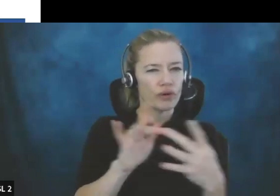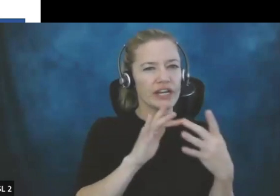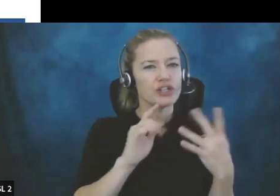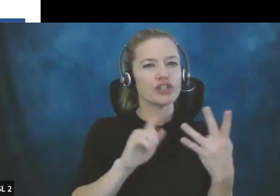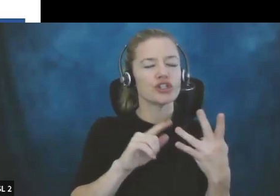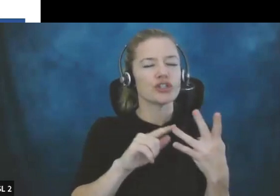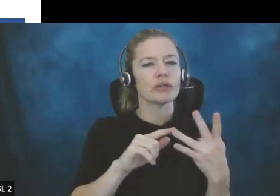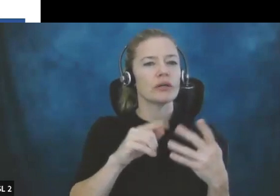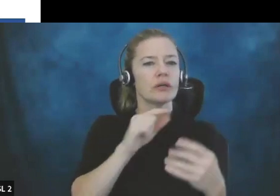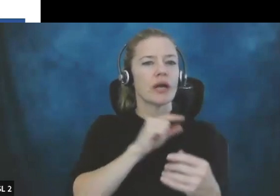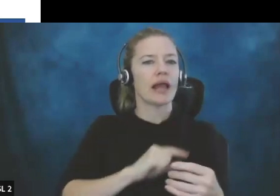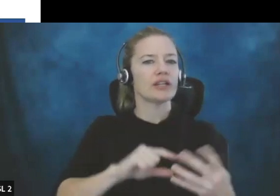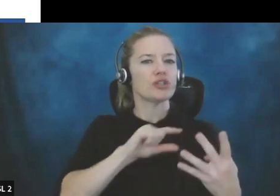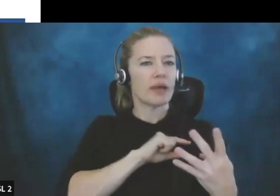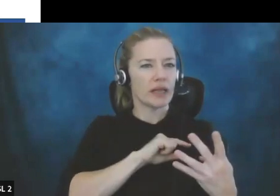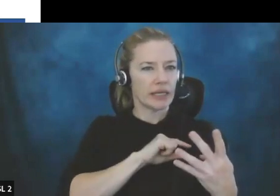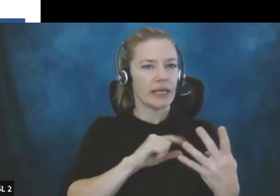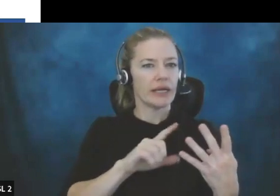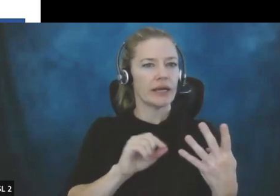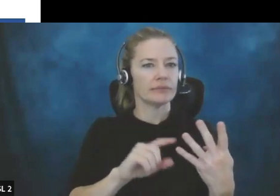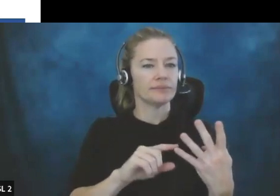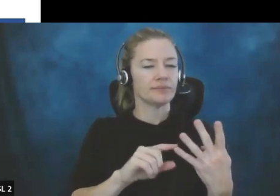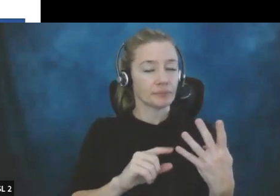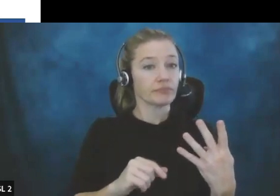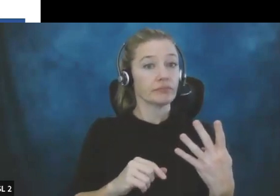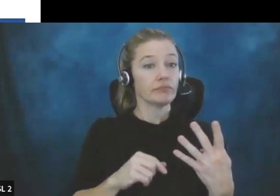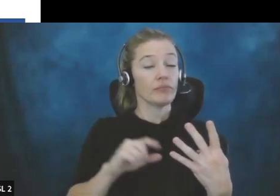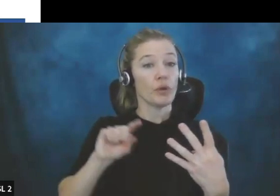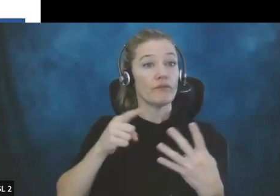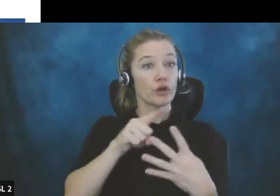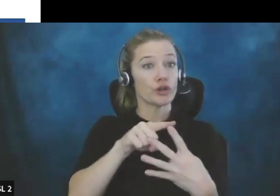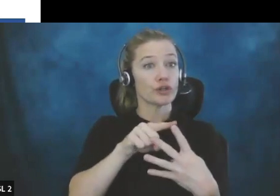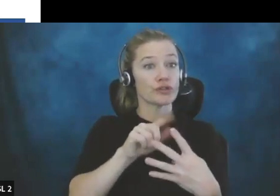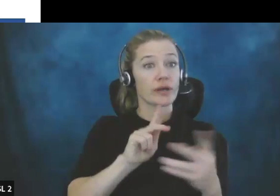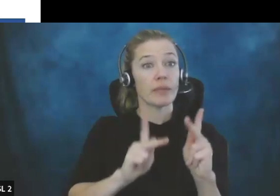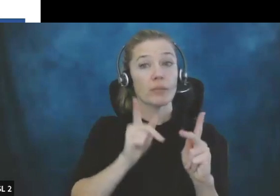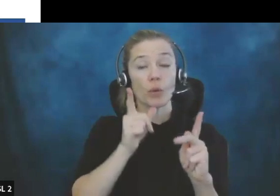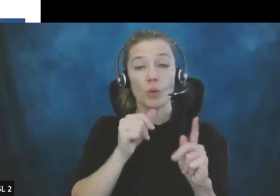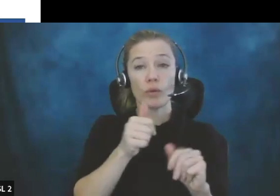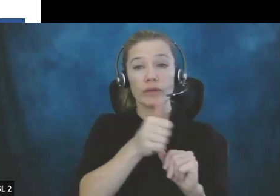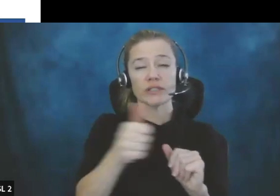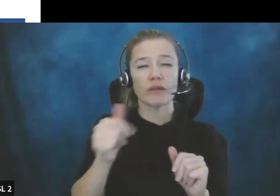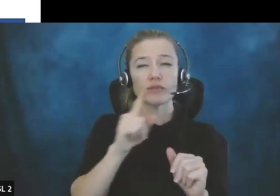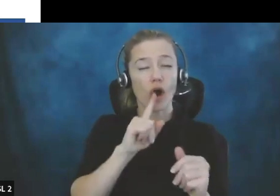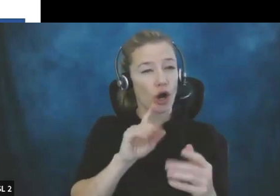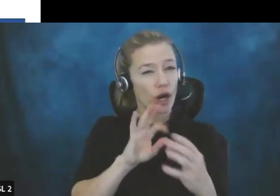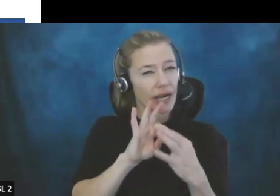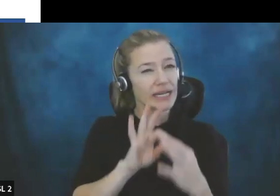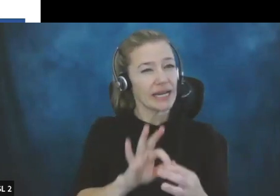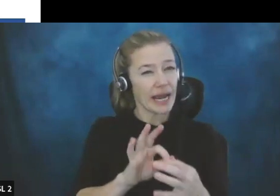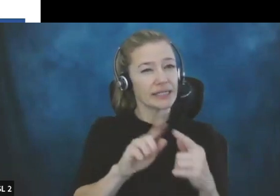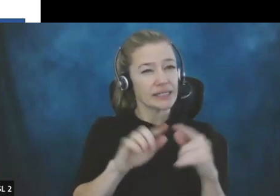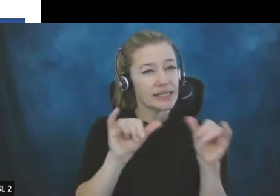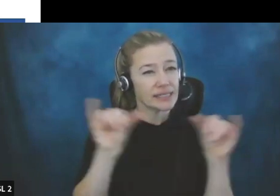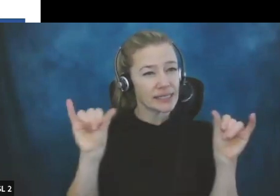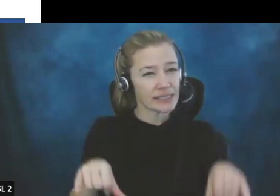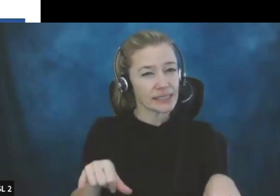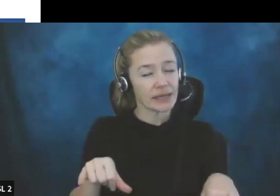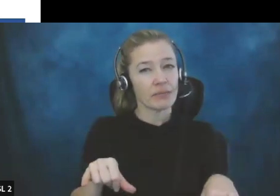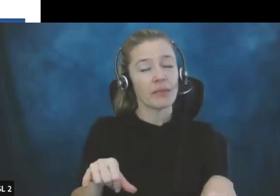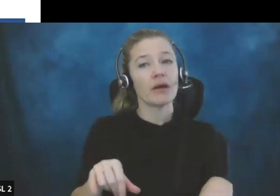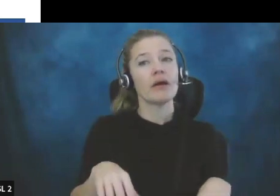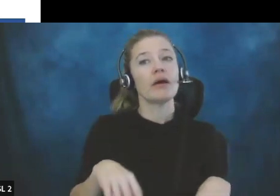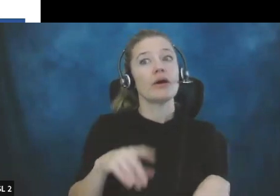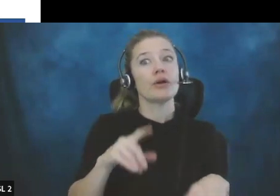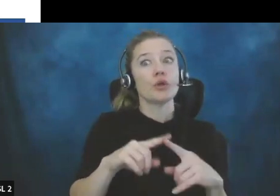key referral sources. So we need a way for the public, for people who are connected to